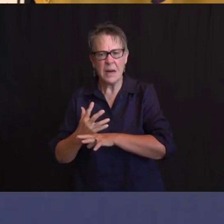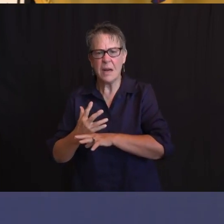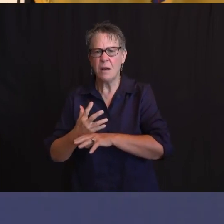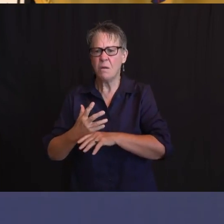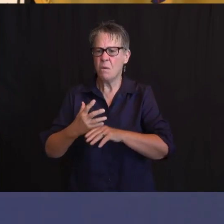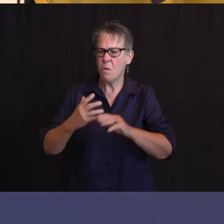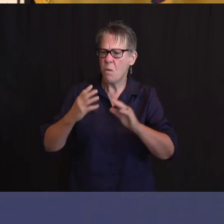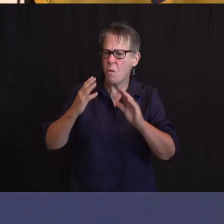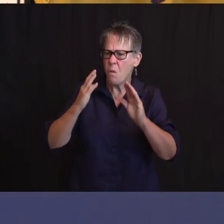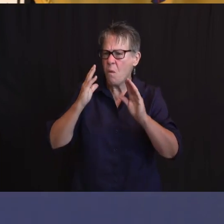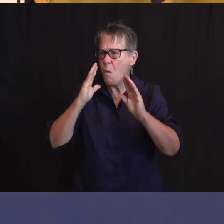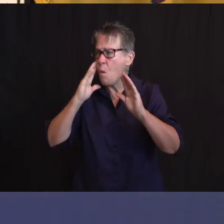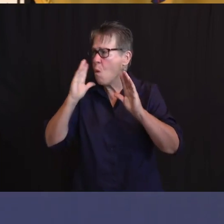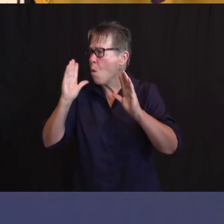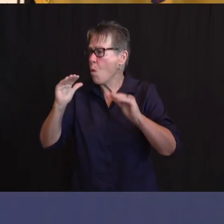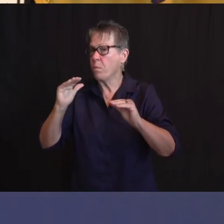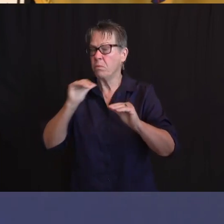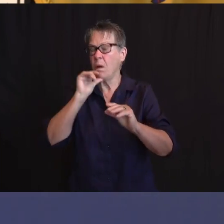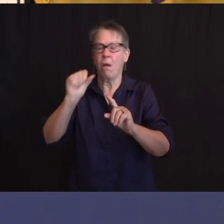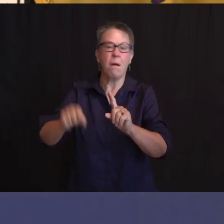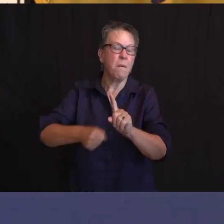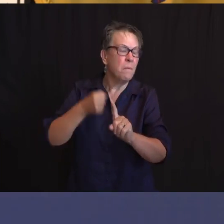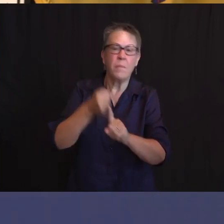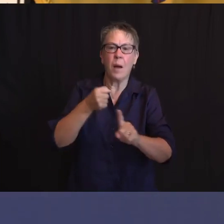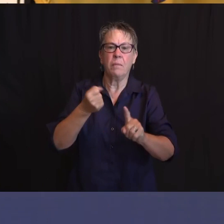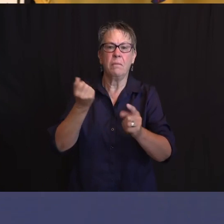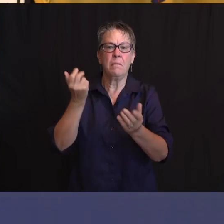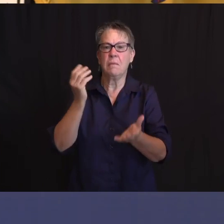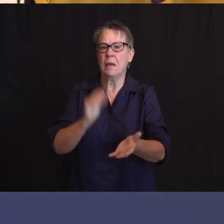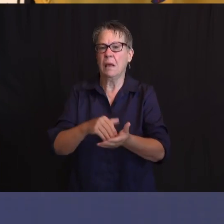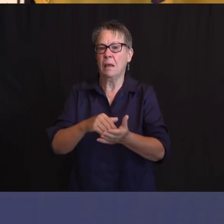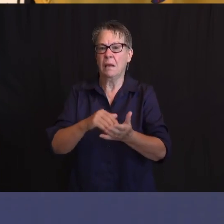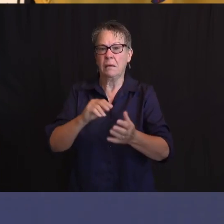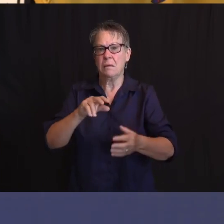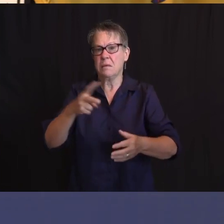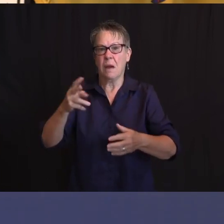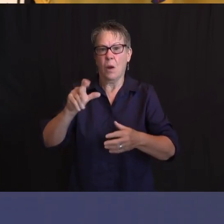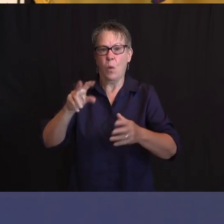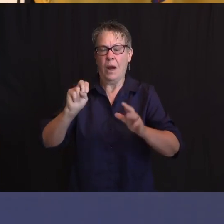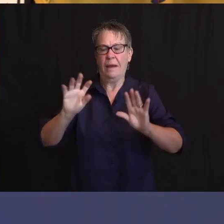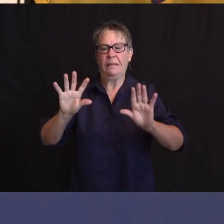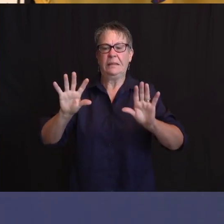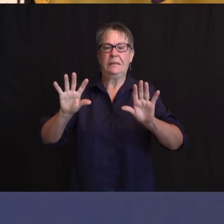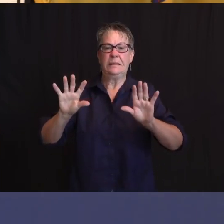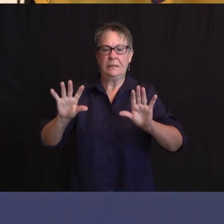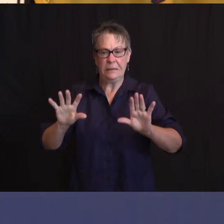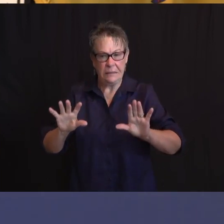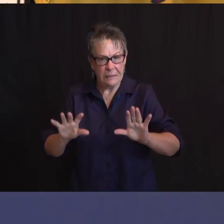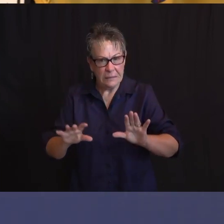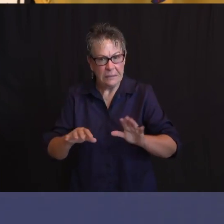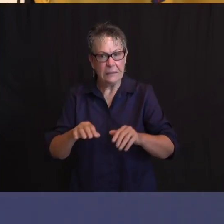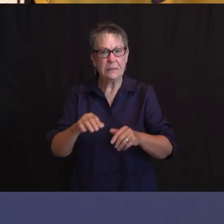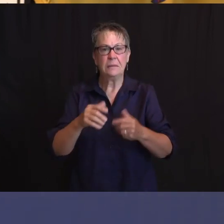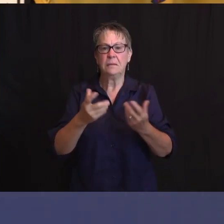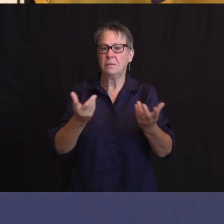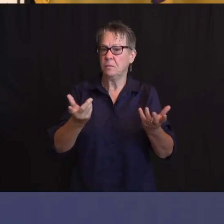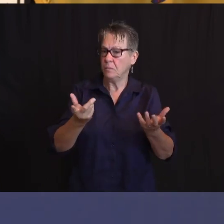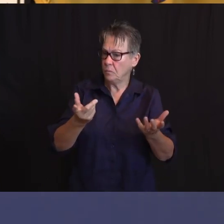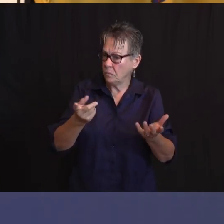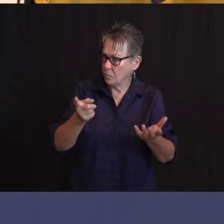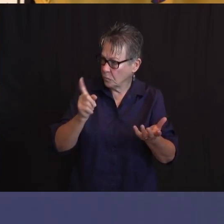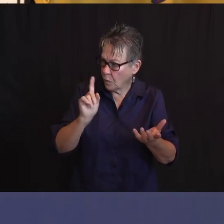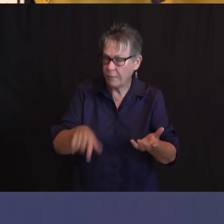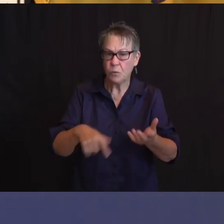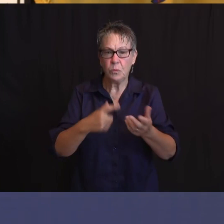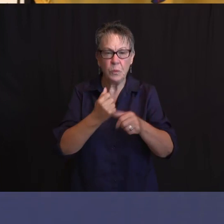the supply of personal protective equipment for our frontline healthcare workers, including in long-term care, and law enforcement